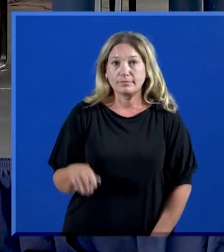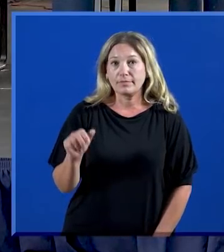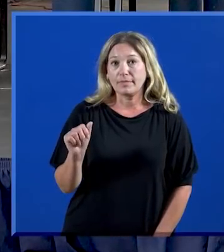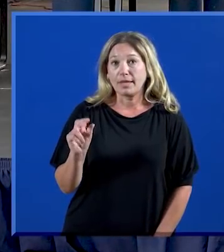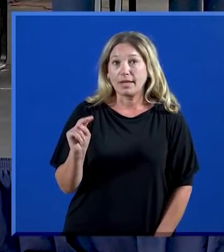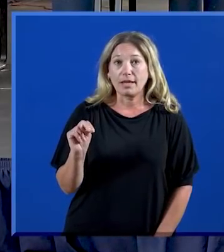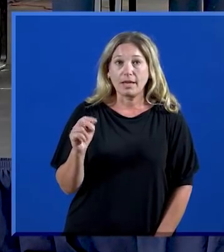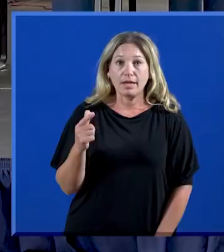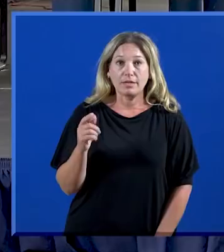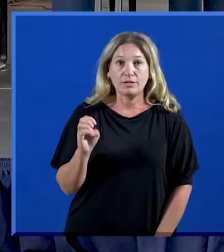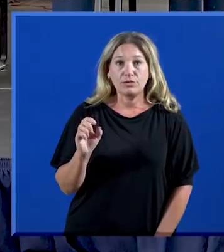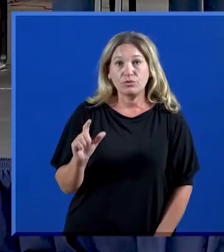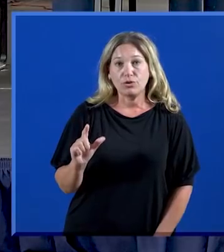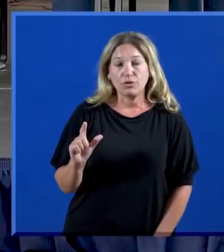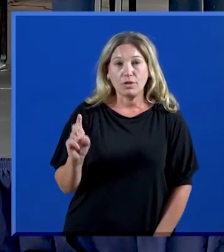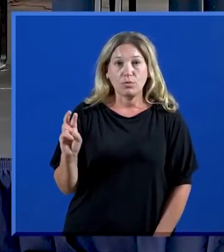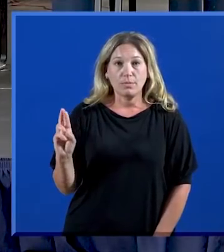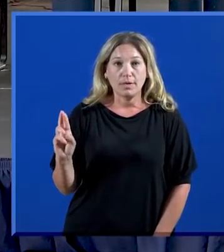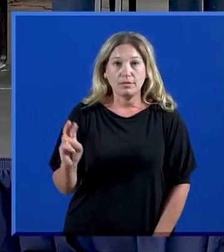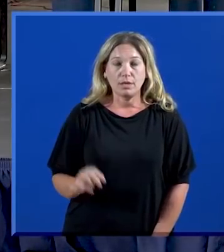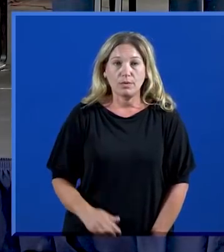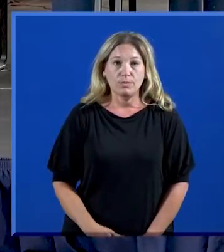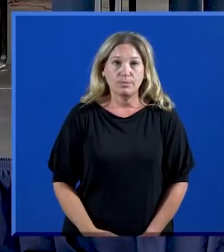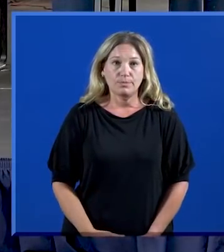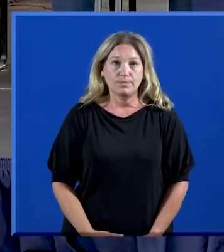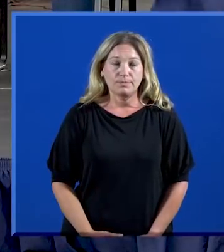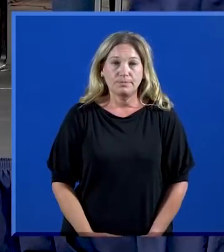Angel Raimondo.